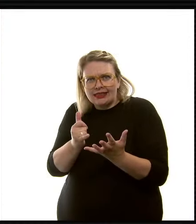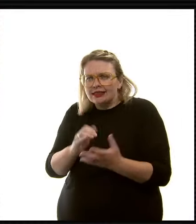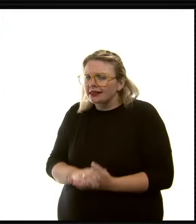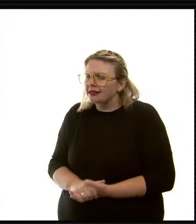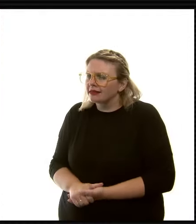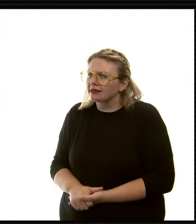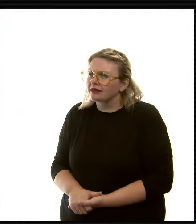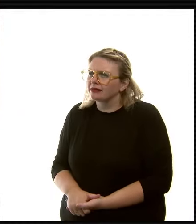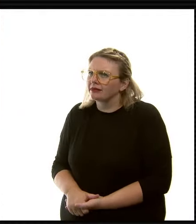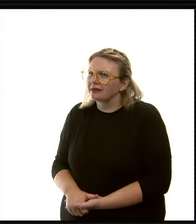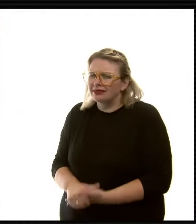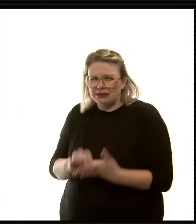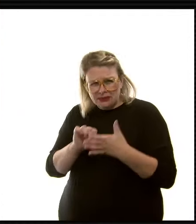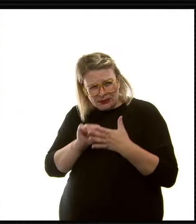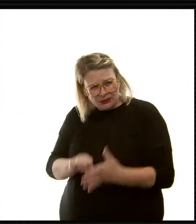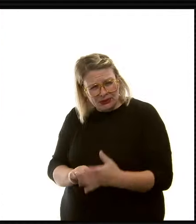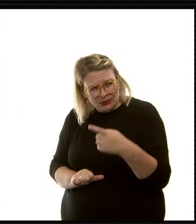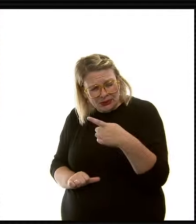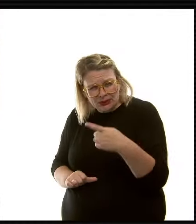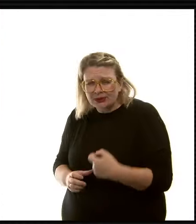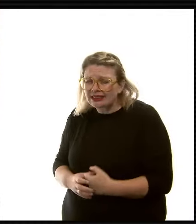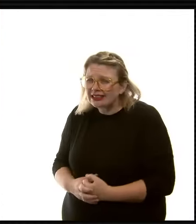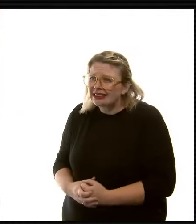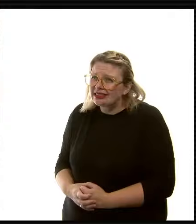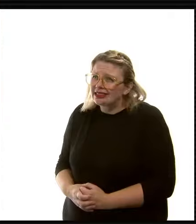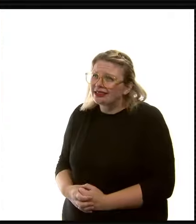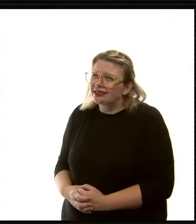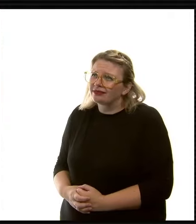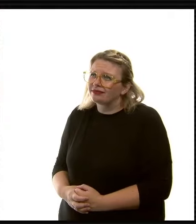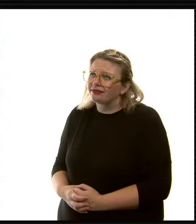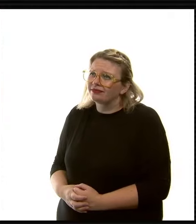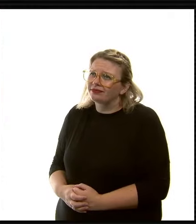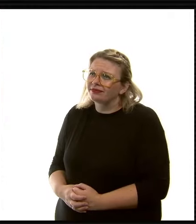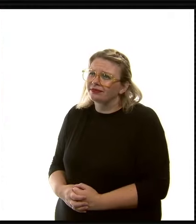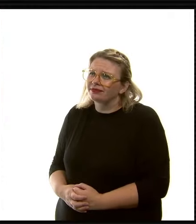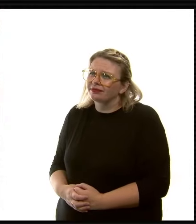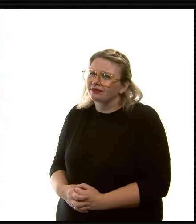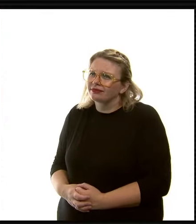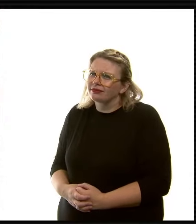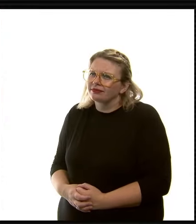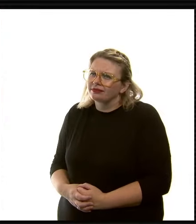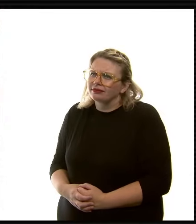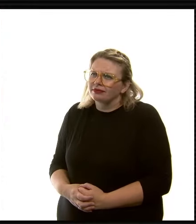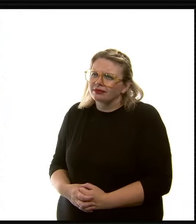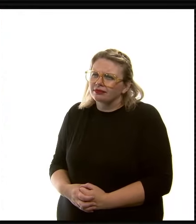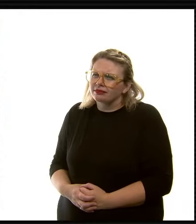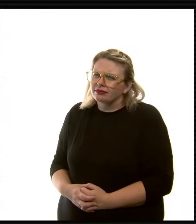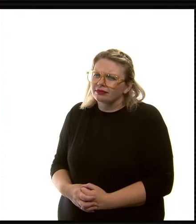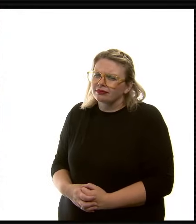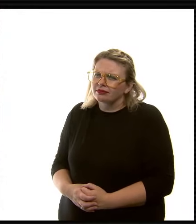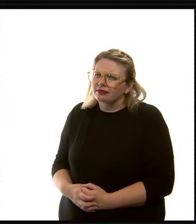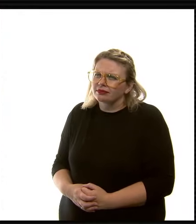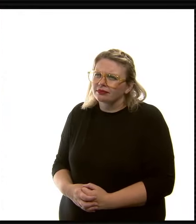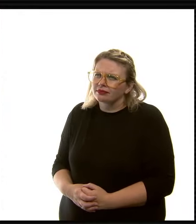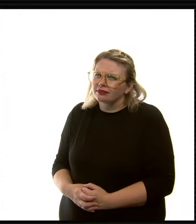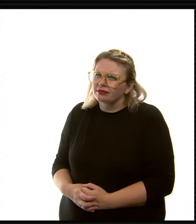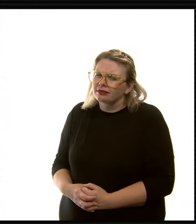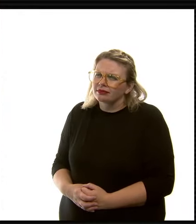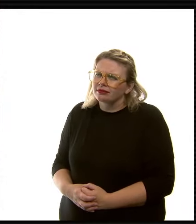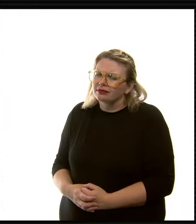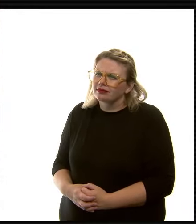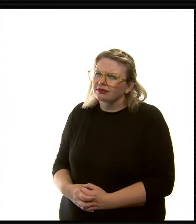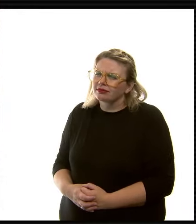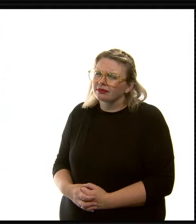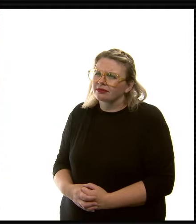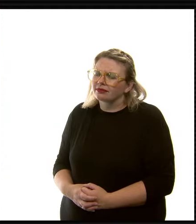Oh, it's really tricky. Here we're going to use these sideways pieces. So studs on the side.